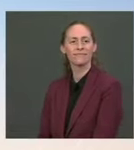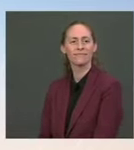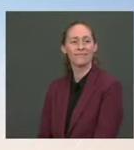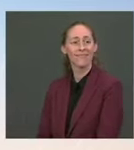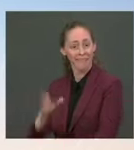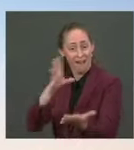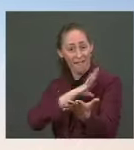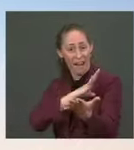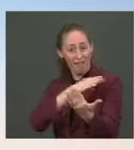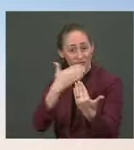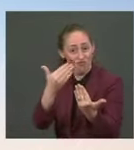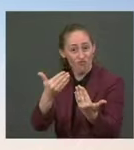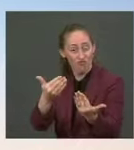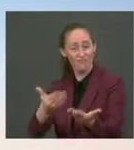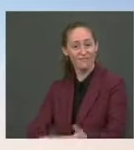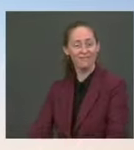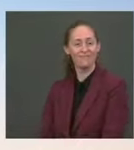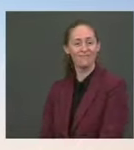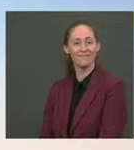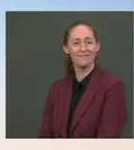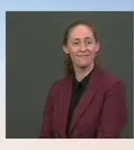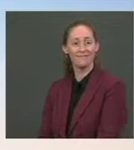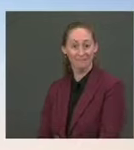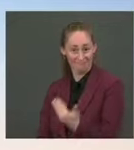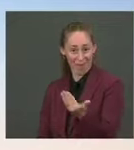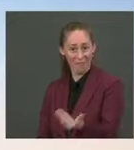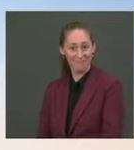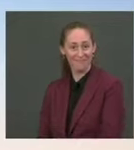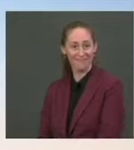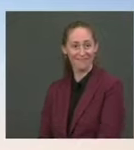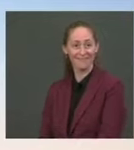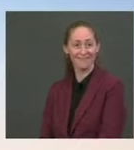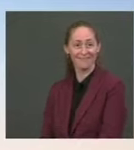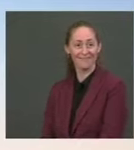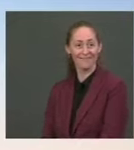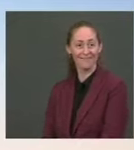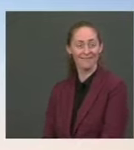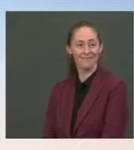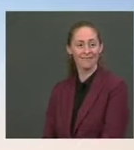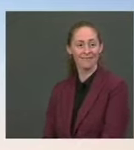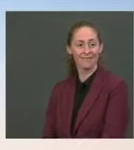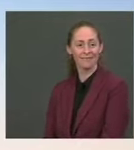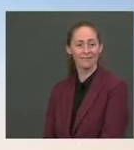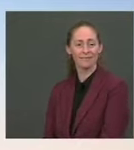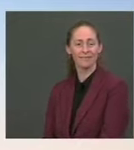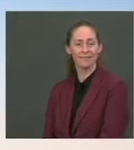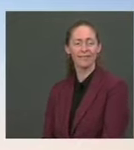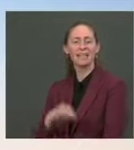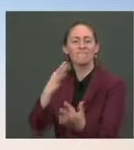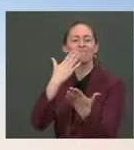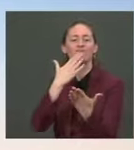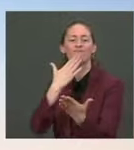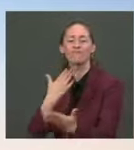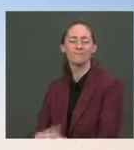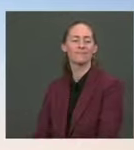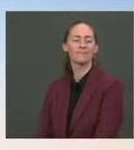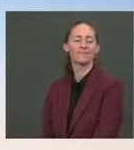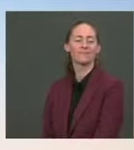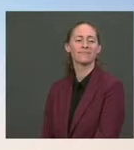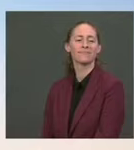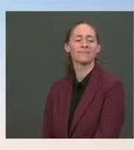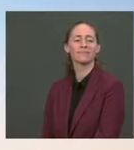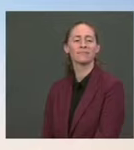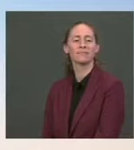No. Thank you, Poole. Yes, thank you, Poole. And so what I was referring to there